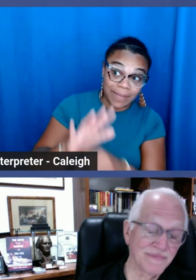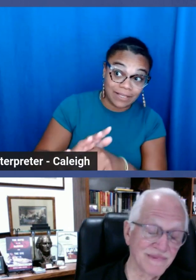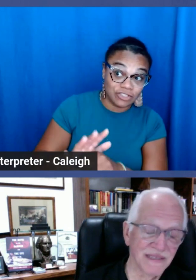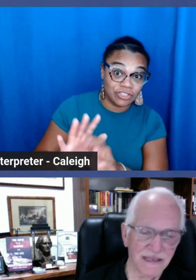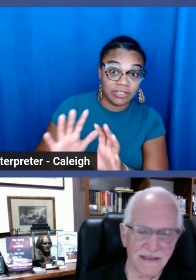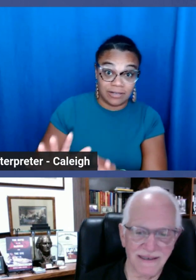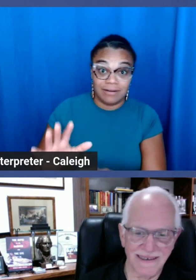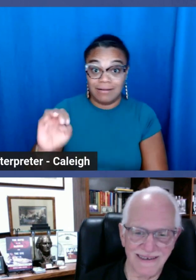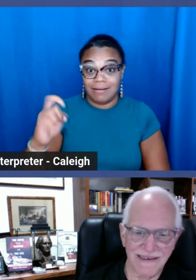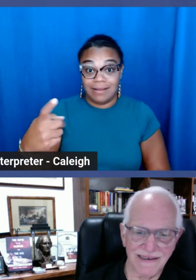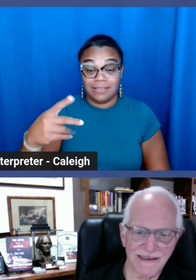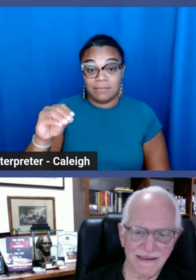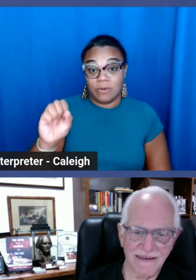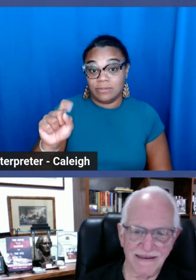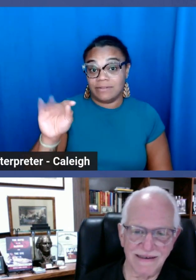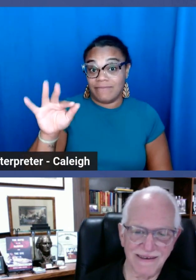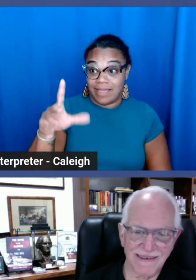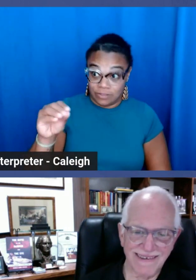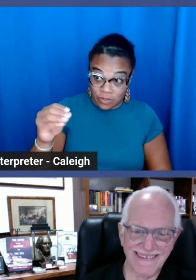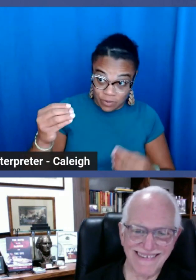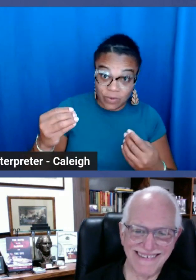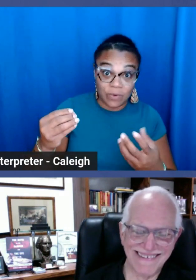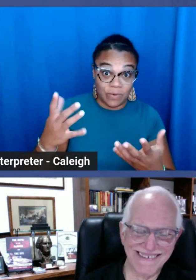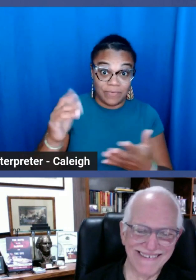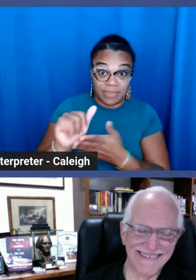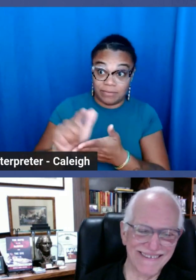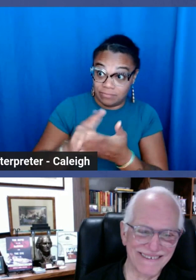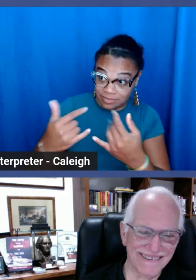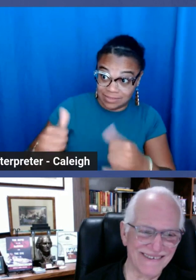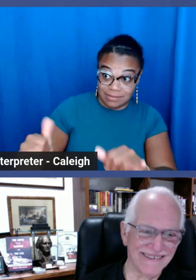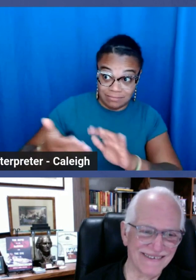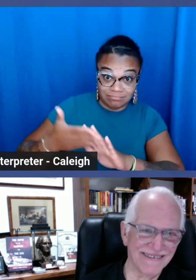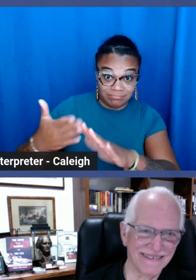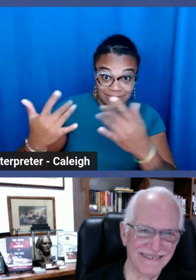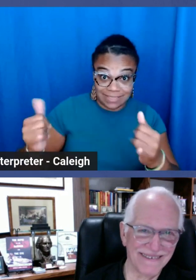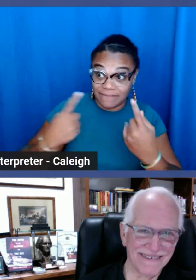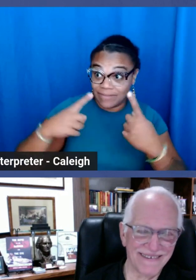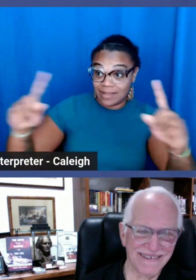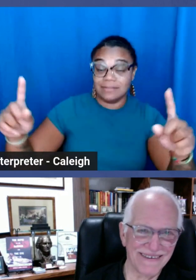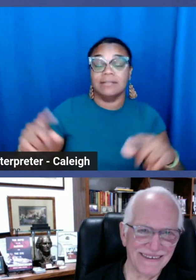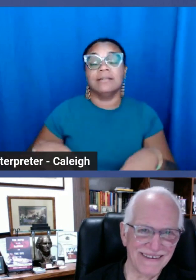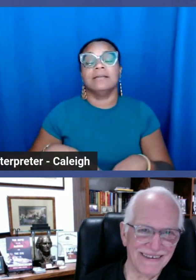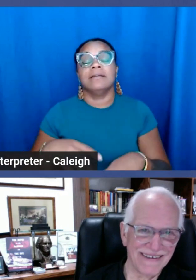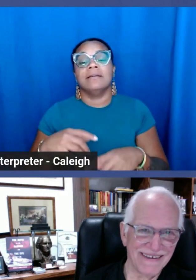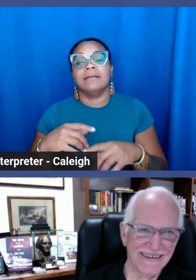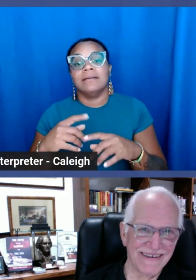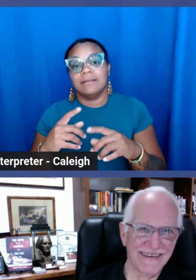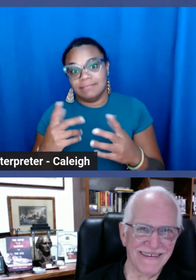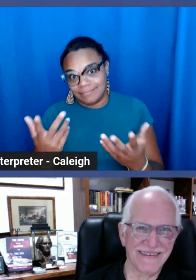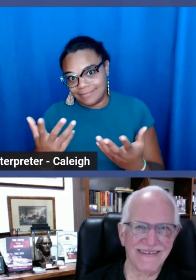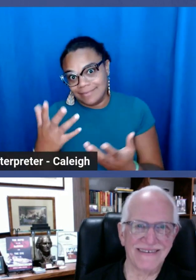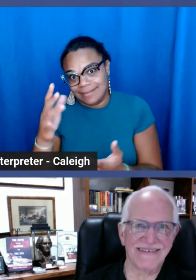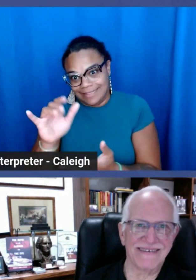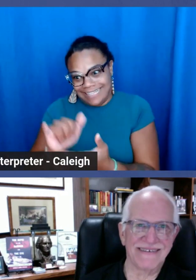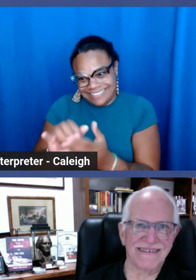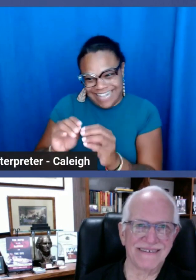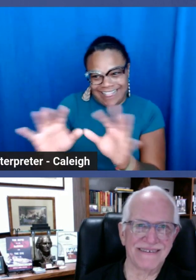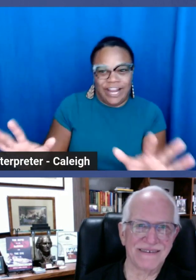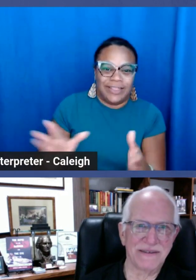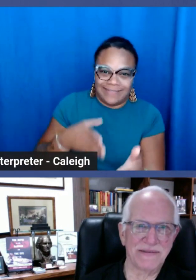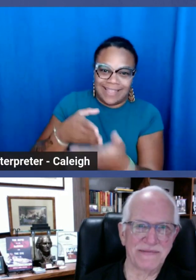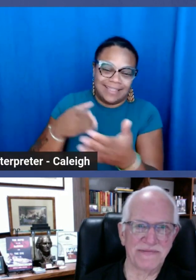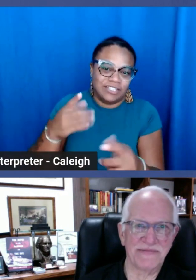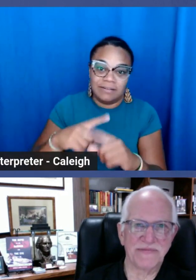facto prohibition still works and is still in effect. And it clearly is a violation, but there has been